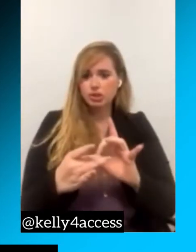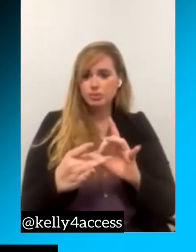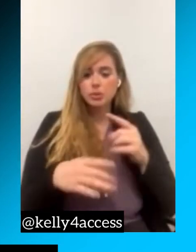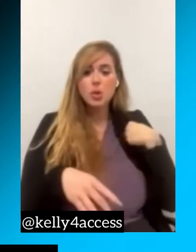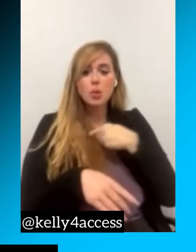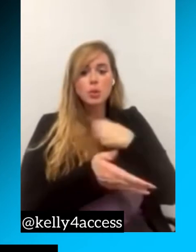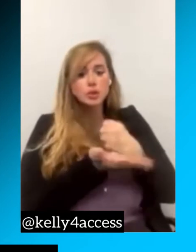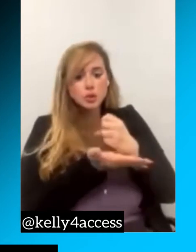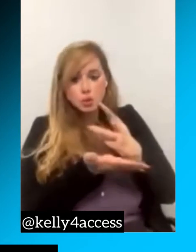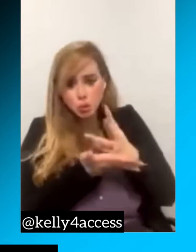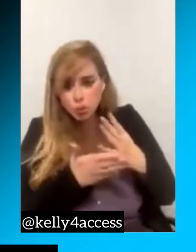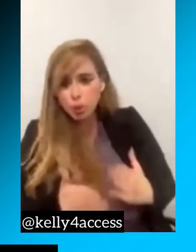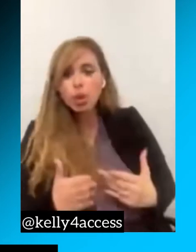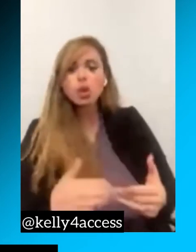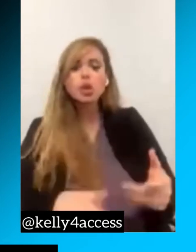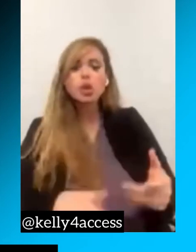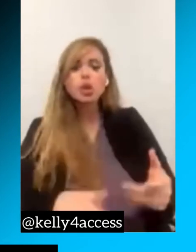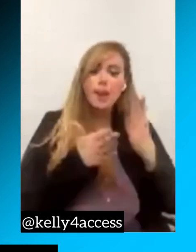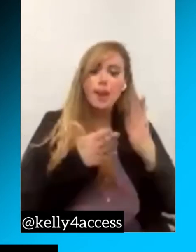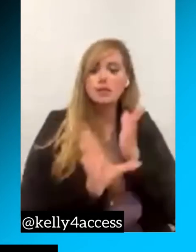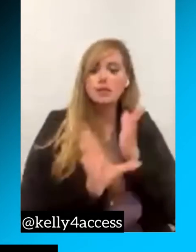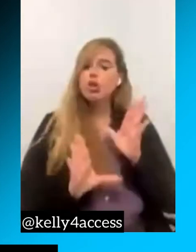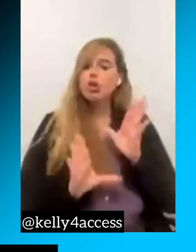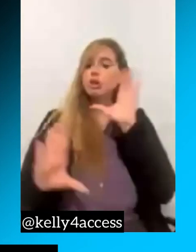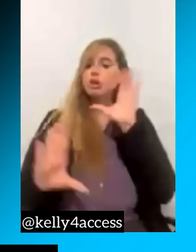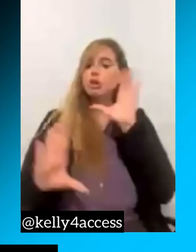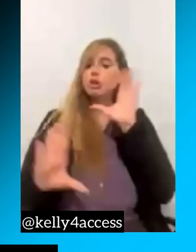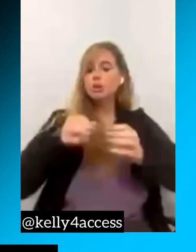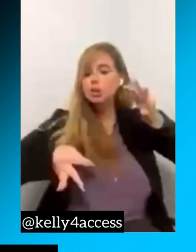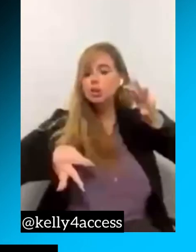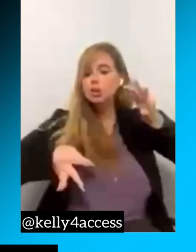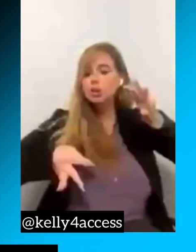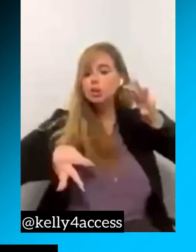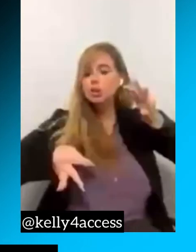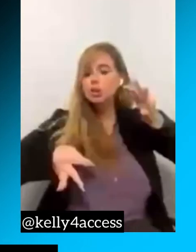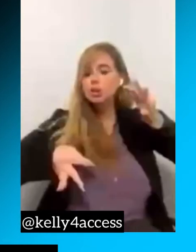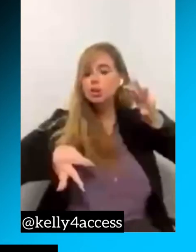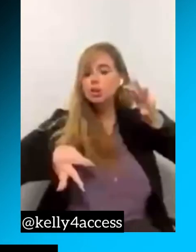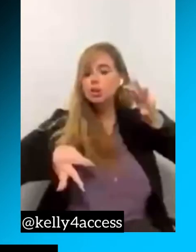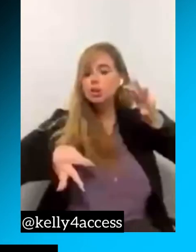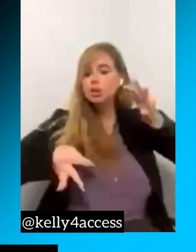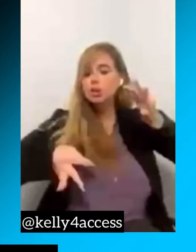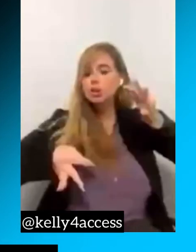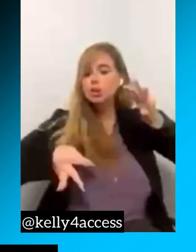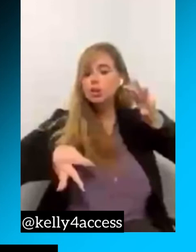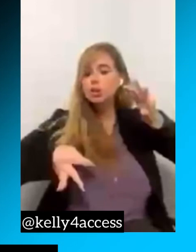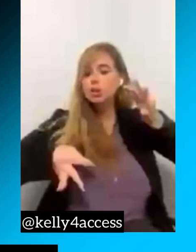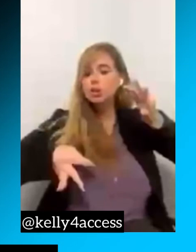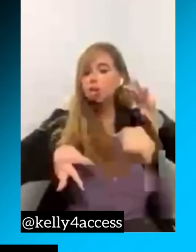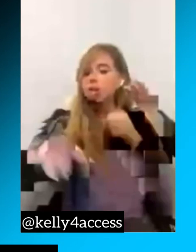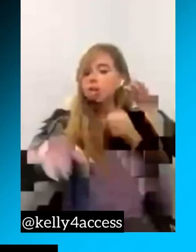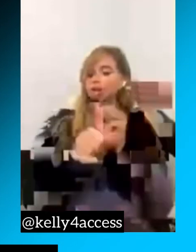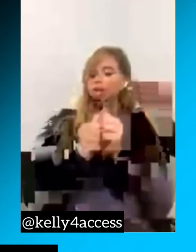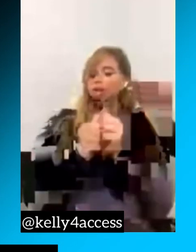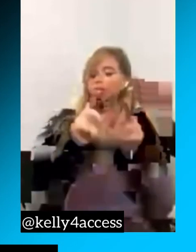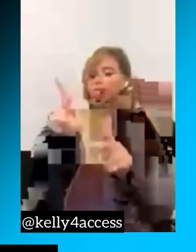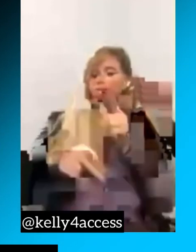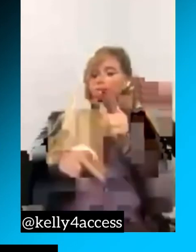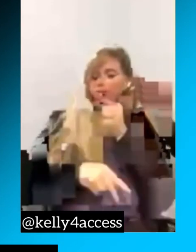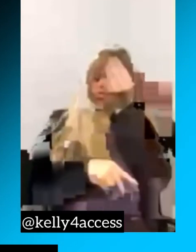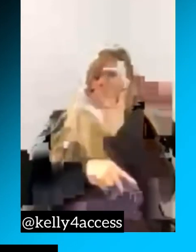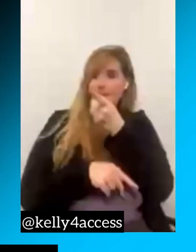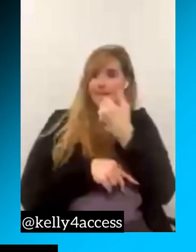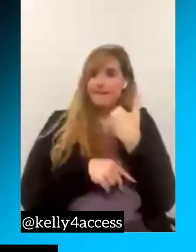or generalizations the people that we work with and their relationships.